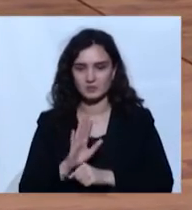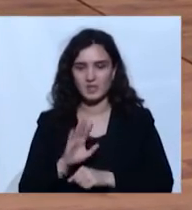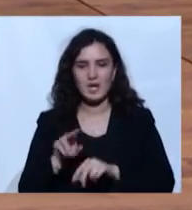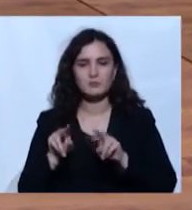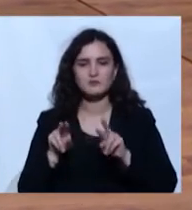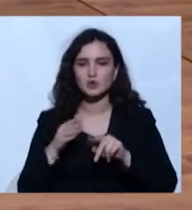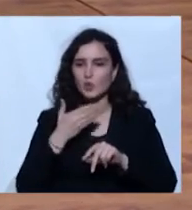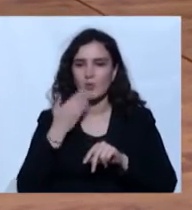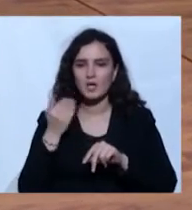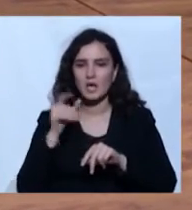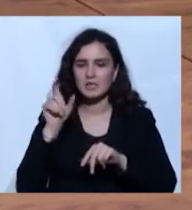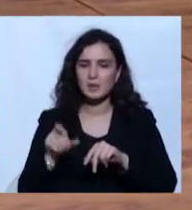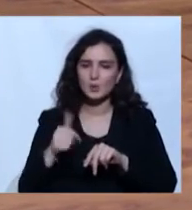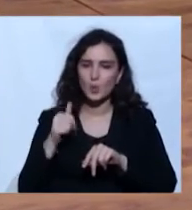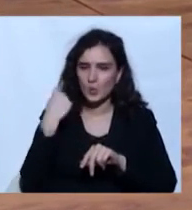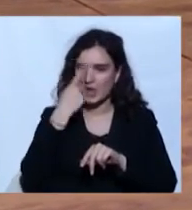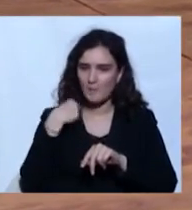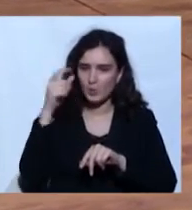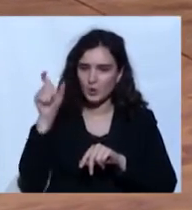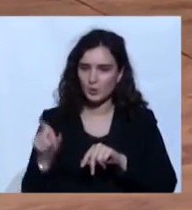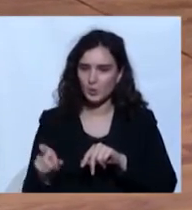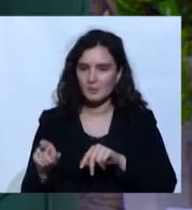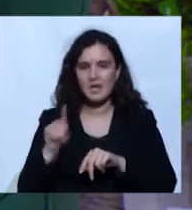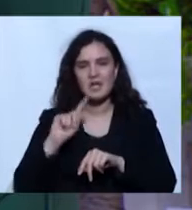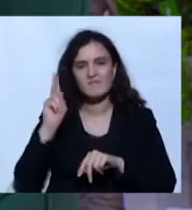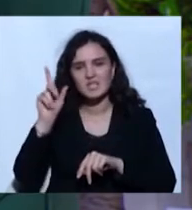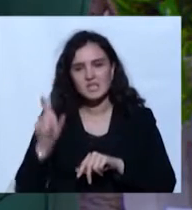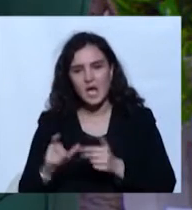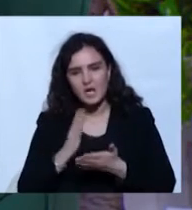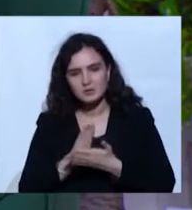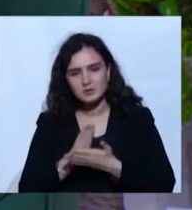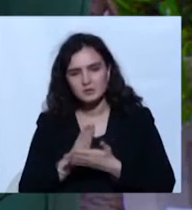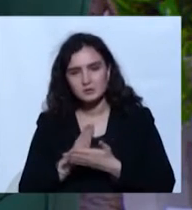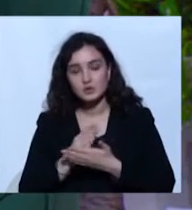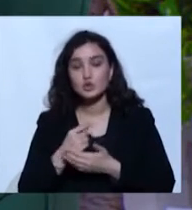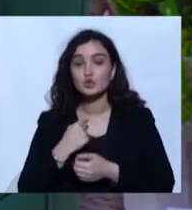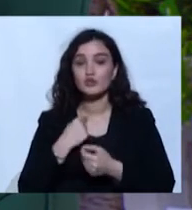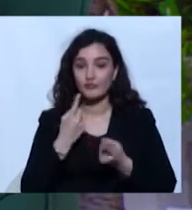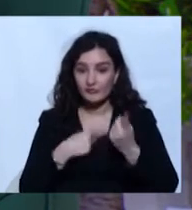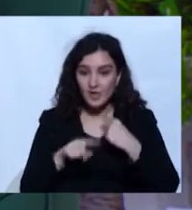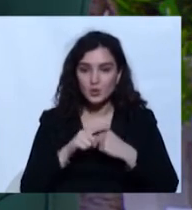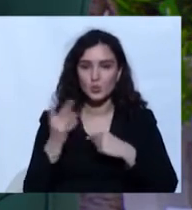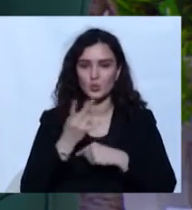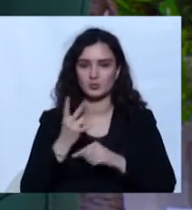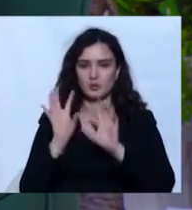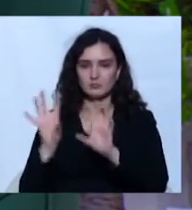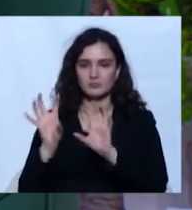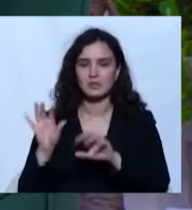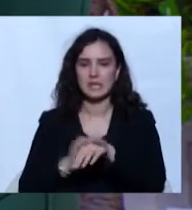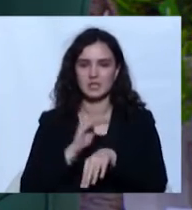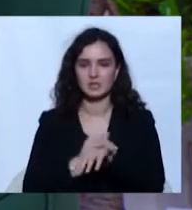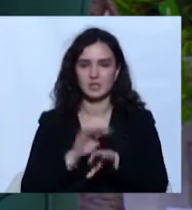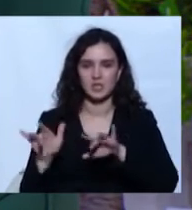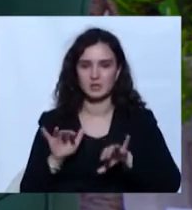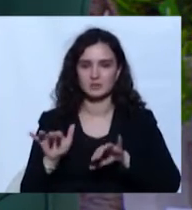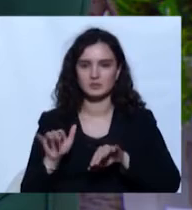a person's appearance, no matter their identity, we really ought to treat them kindly, to treat